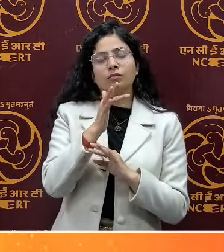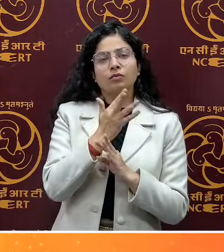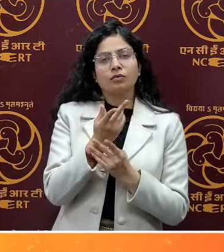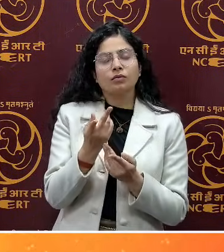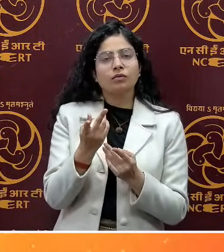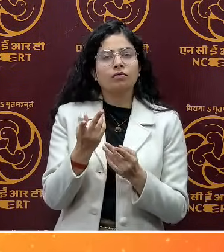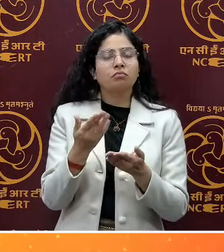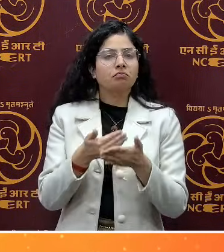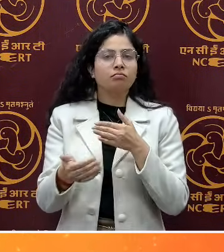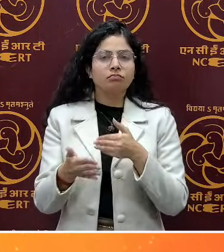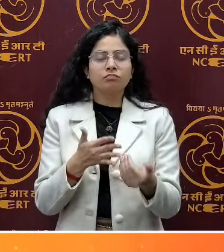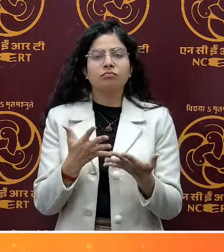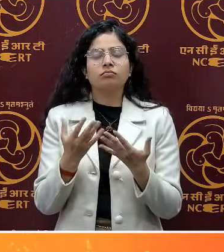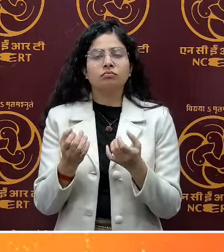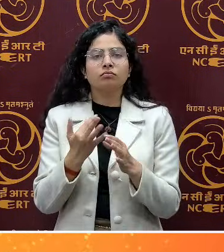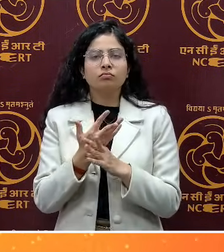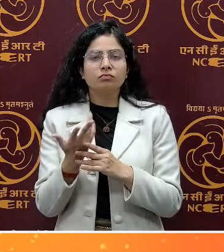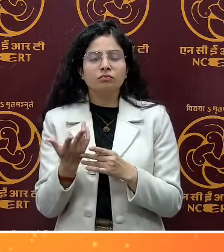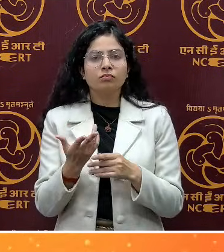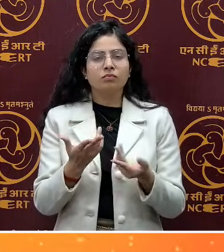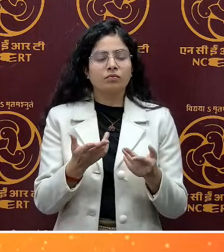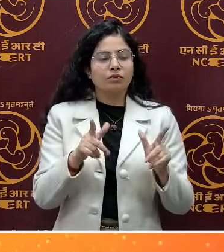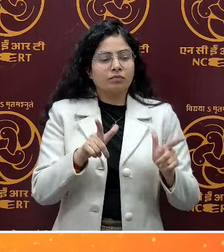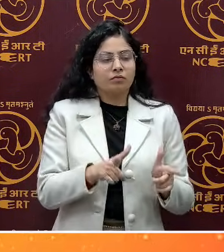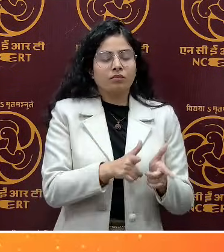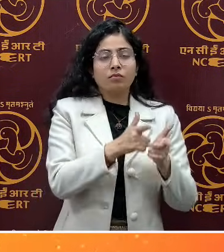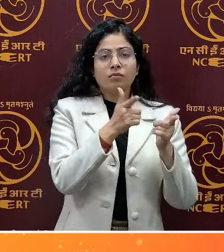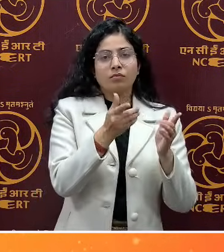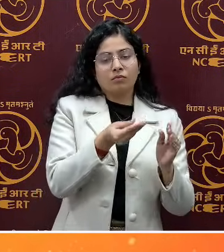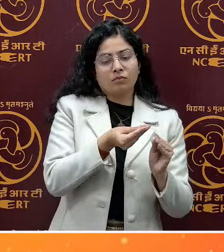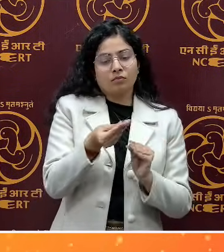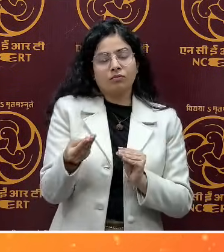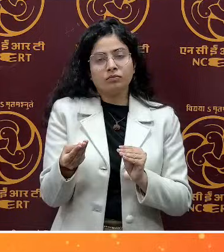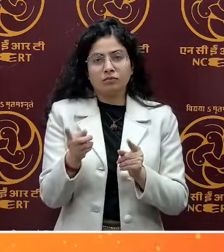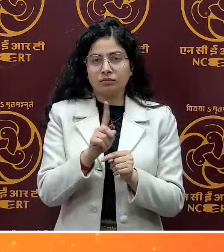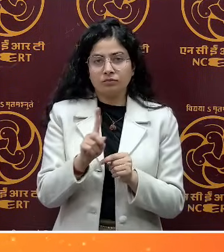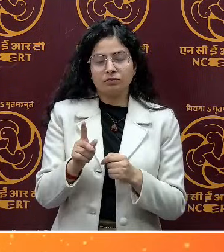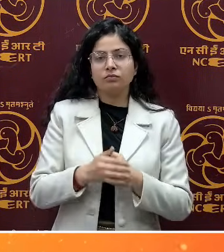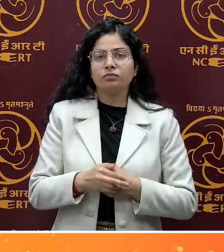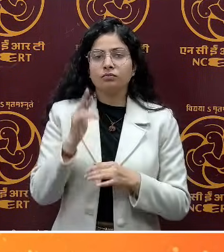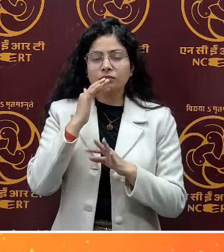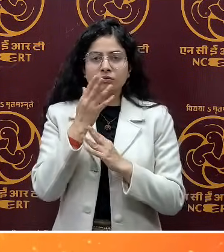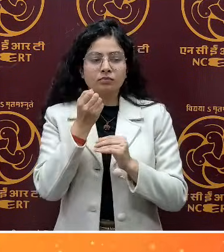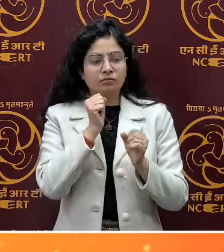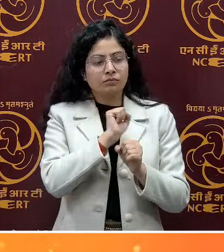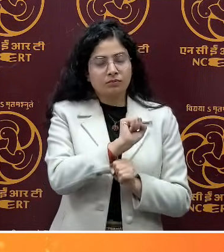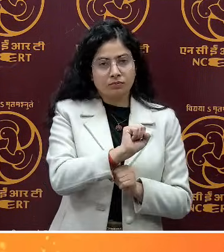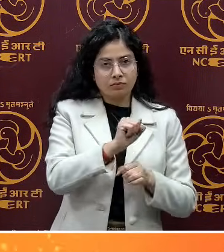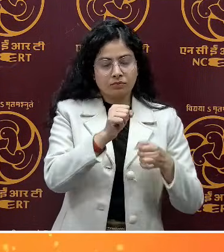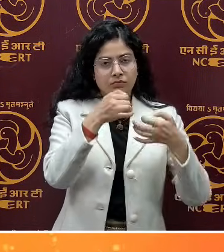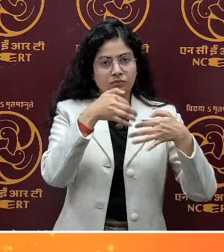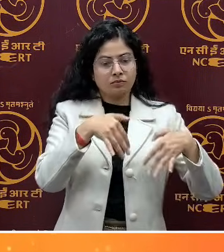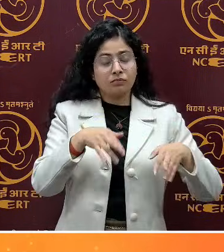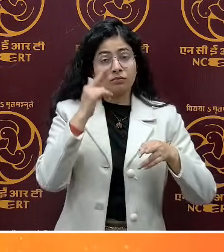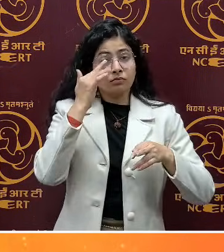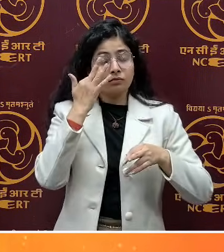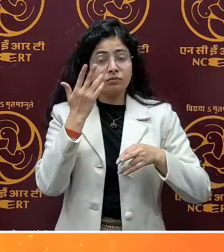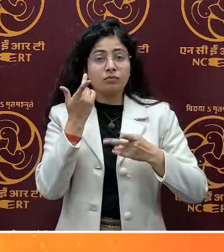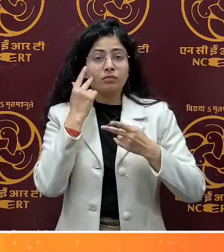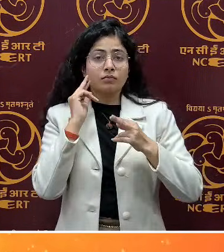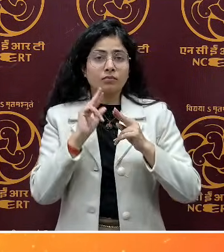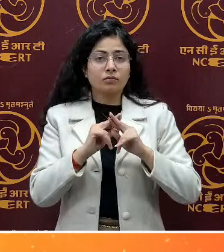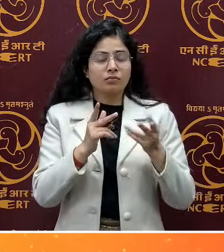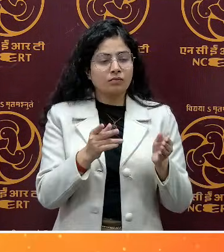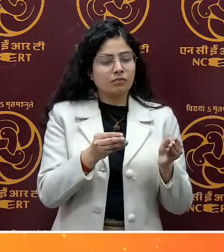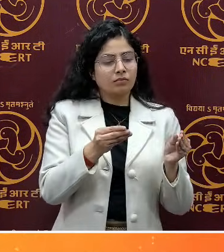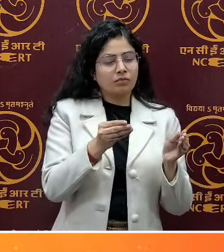not plant the huge trees nearby. They need to be having certain gaps. Why? Because if they are